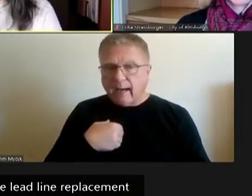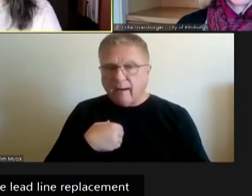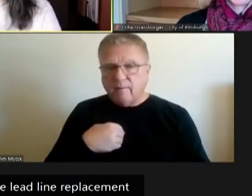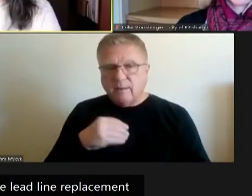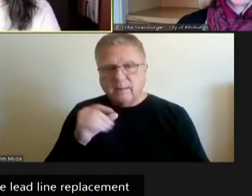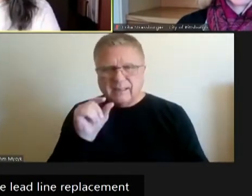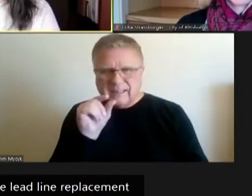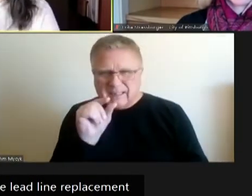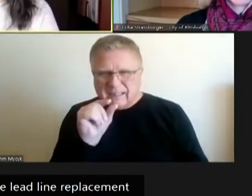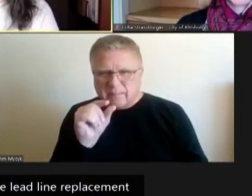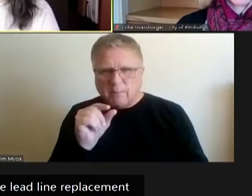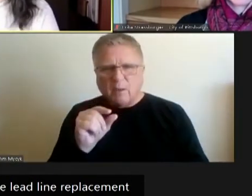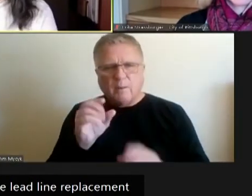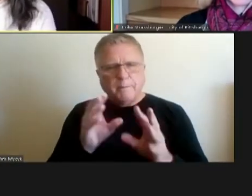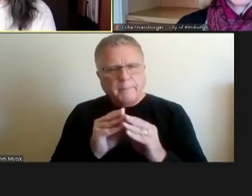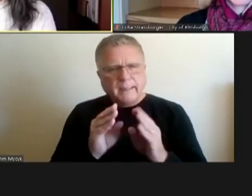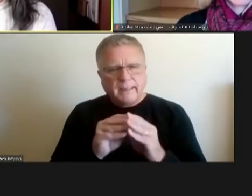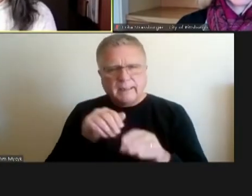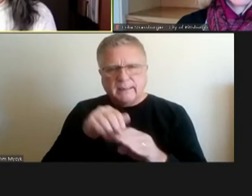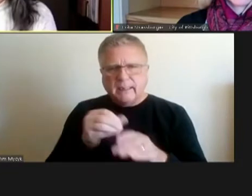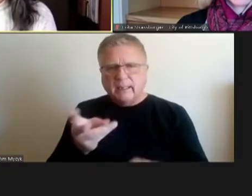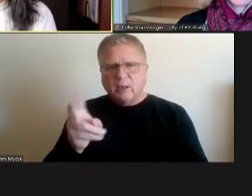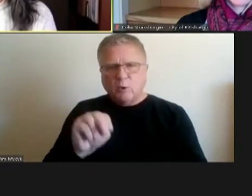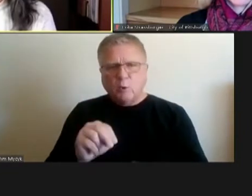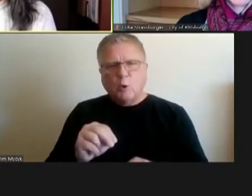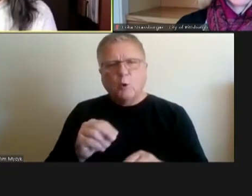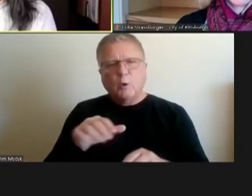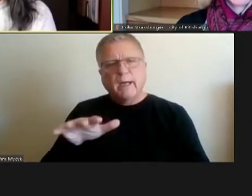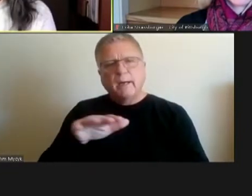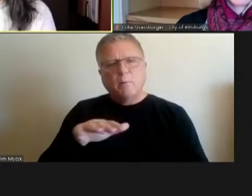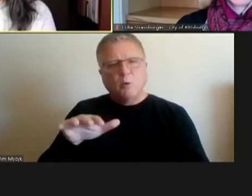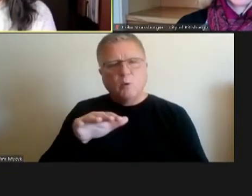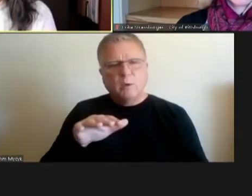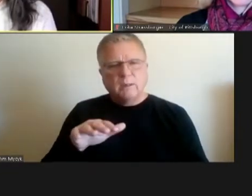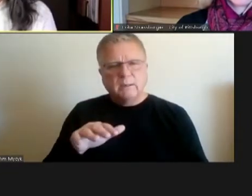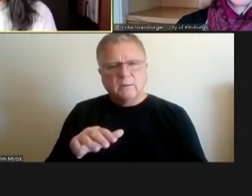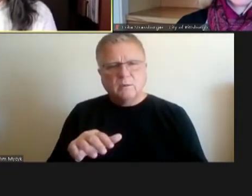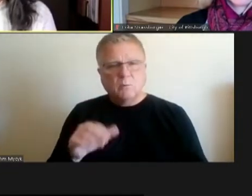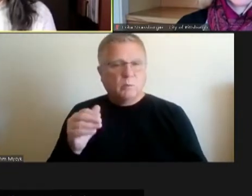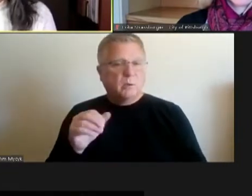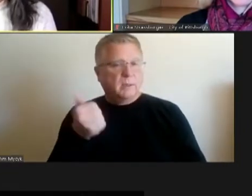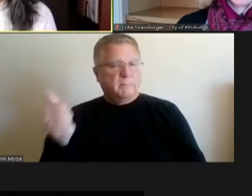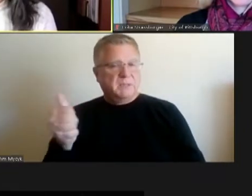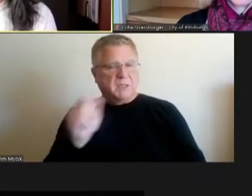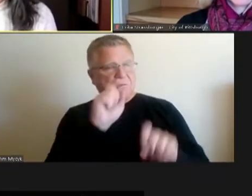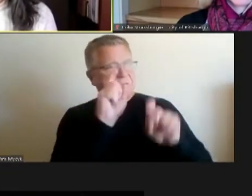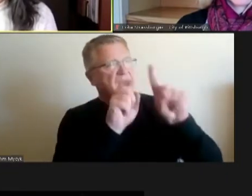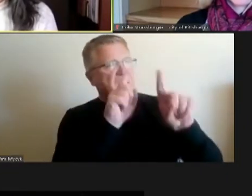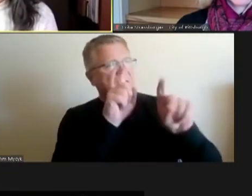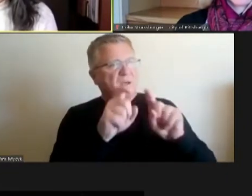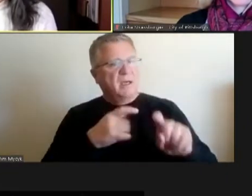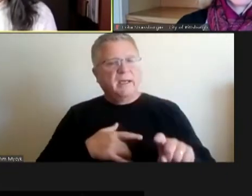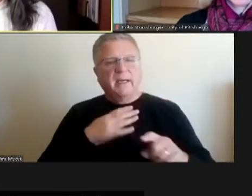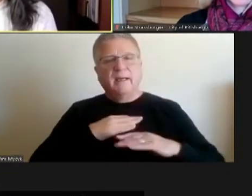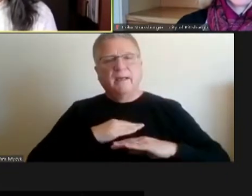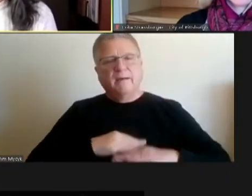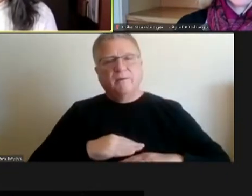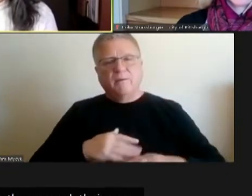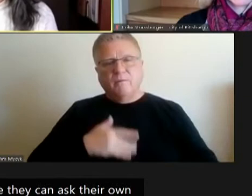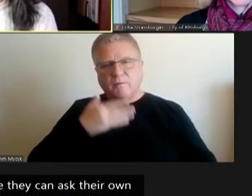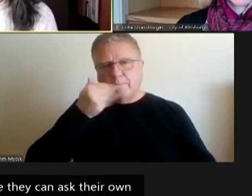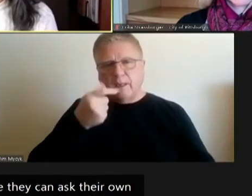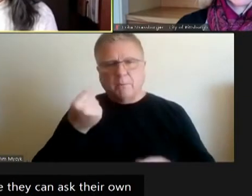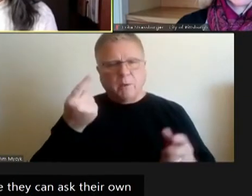small meetings in their own neighborhoods where they could ask their own questions and feel better about knowing what was going